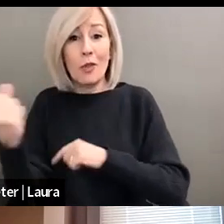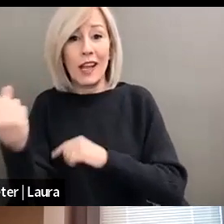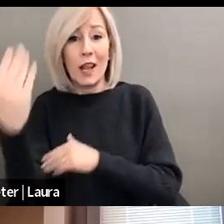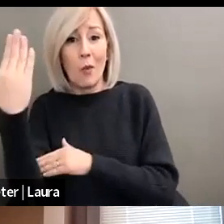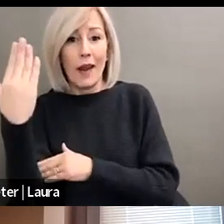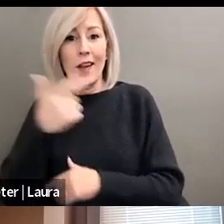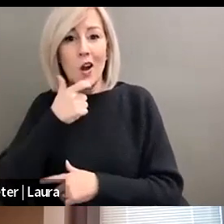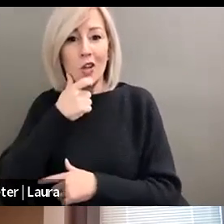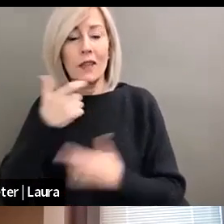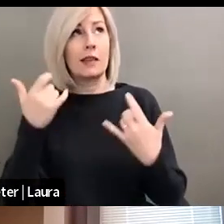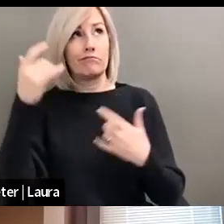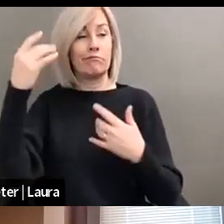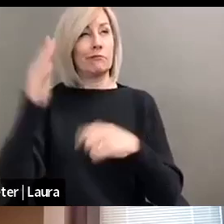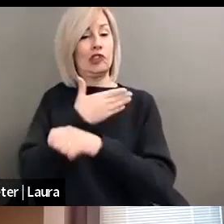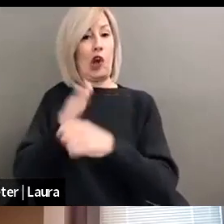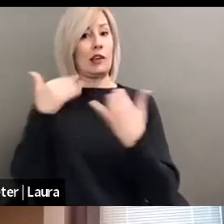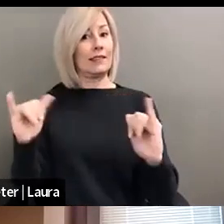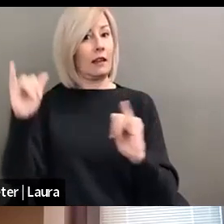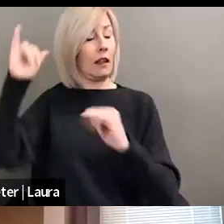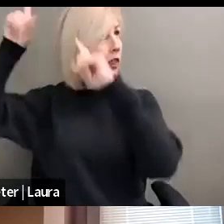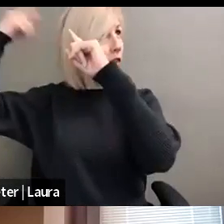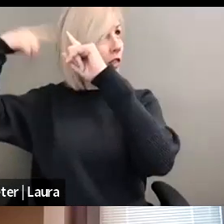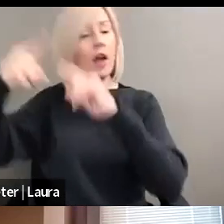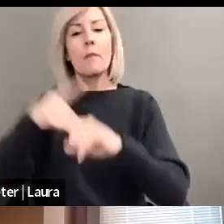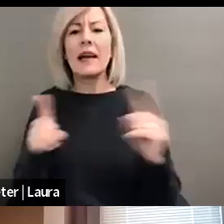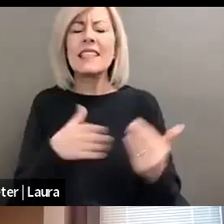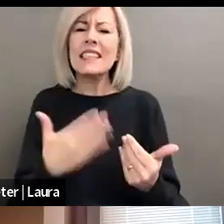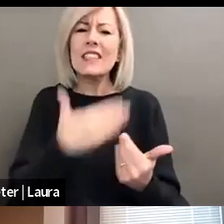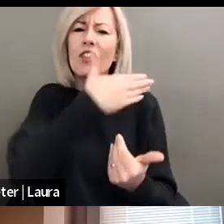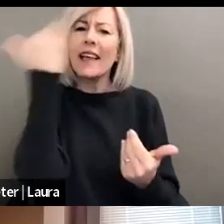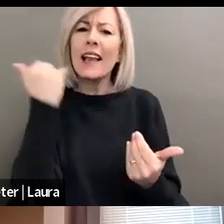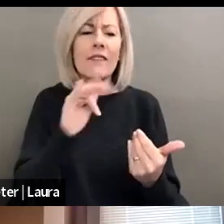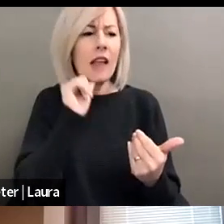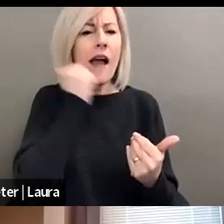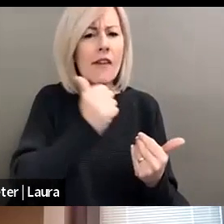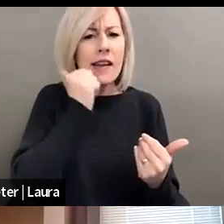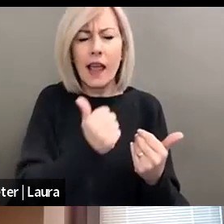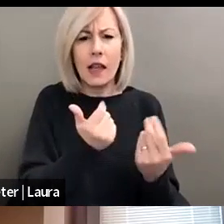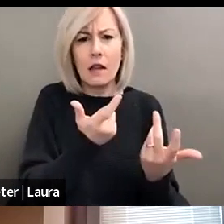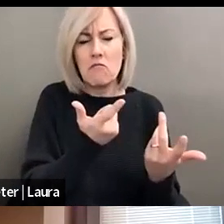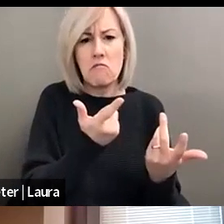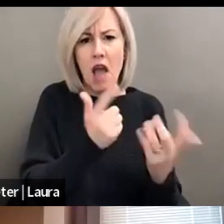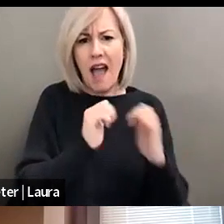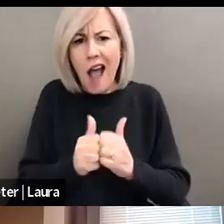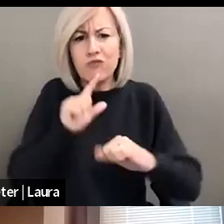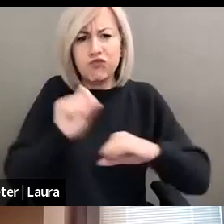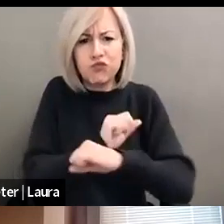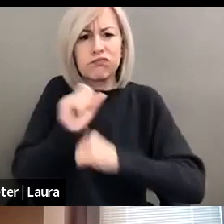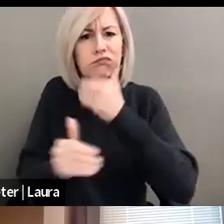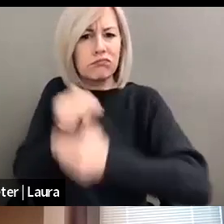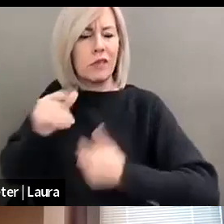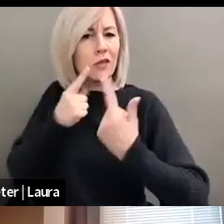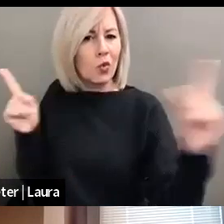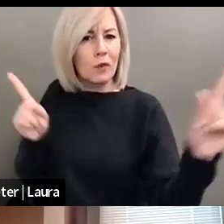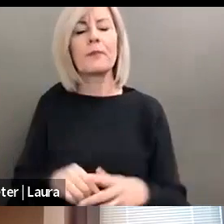still runs in my head, but it's easy to forget if you don't work in it every day of how does that process work? And then how